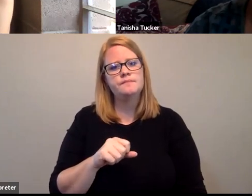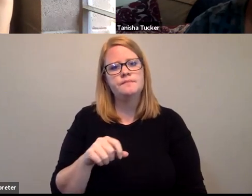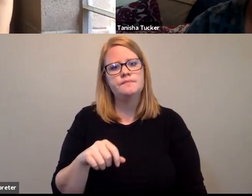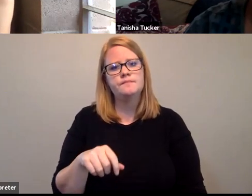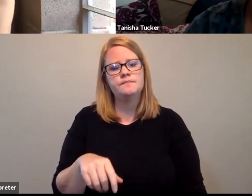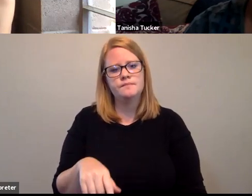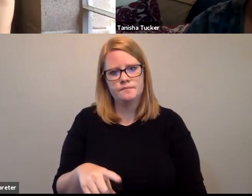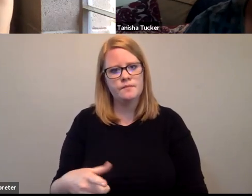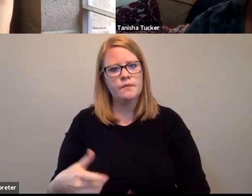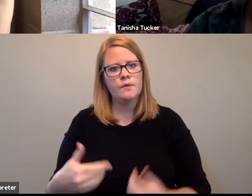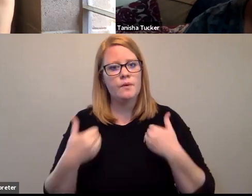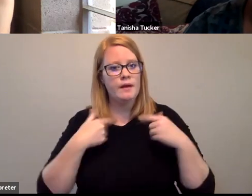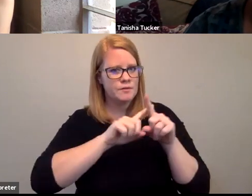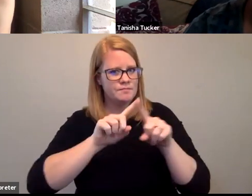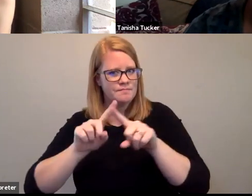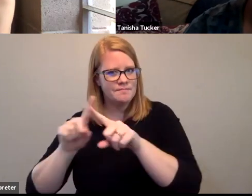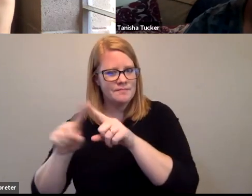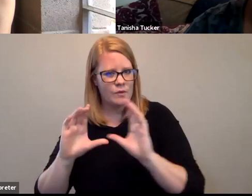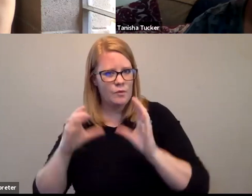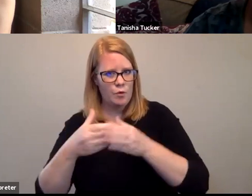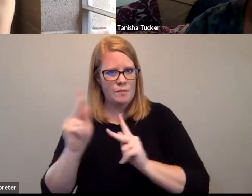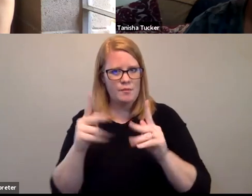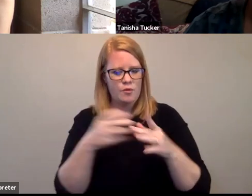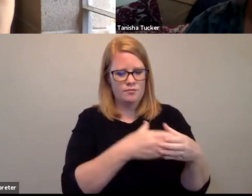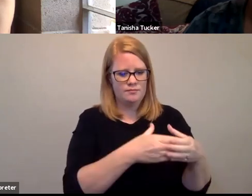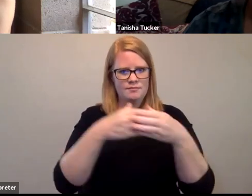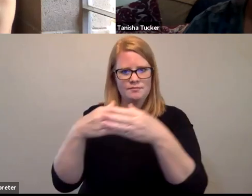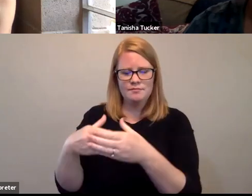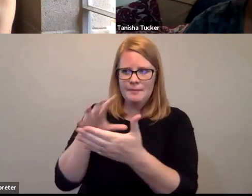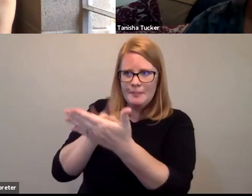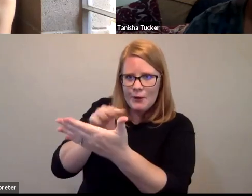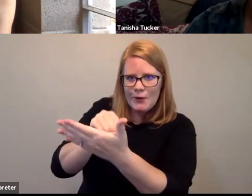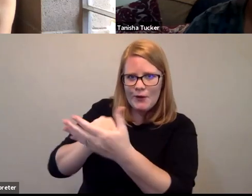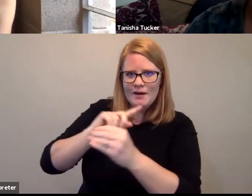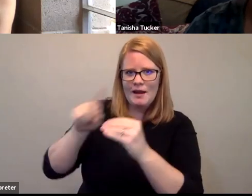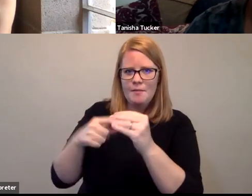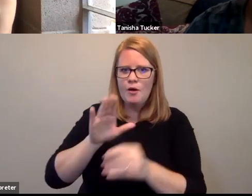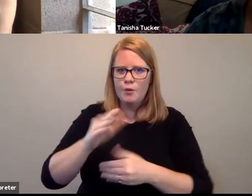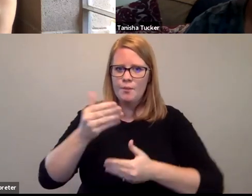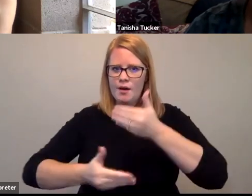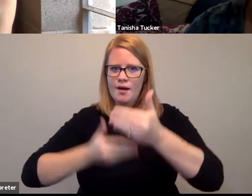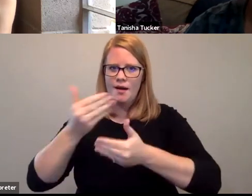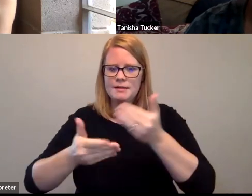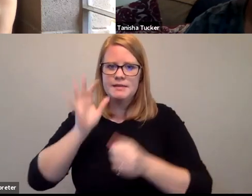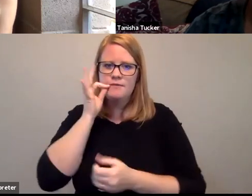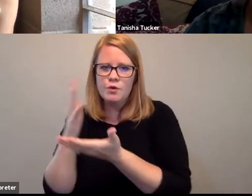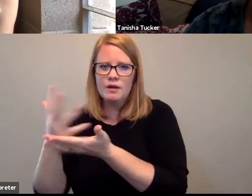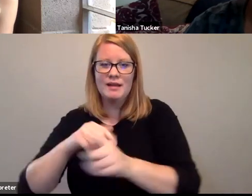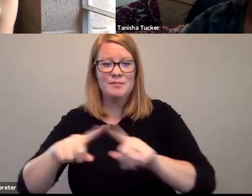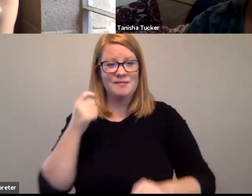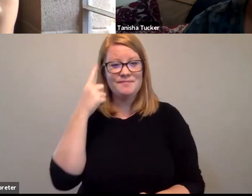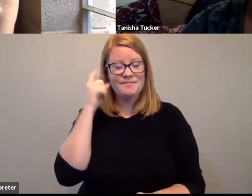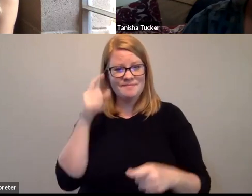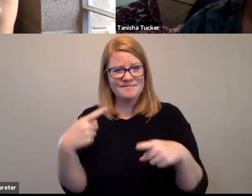season of groups that would come and learn. And can you talk a little bit about how that's going to be different this year because of